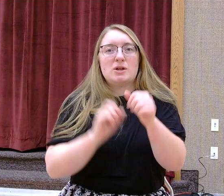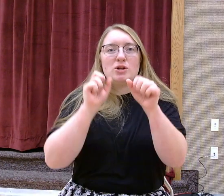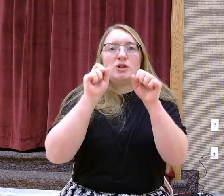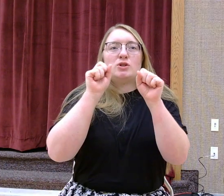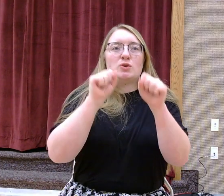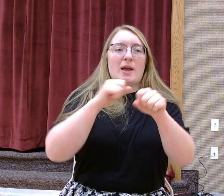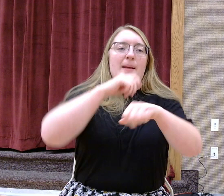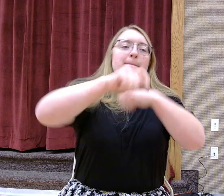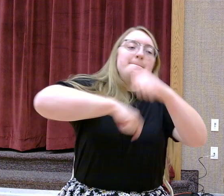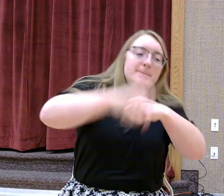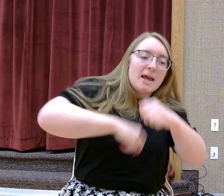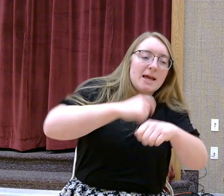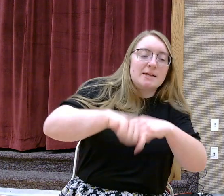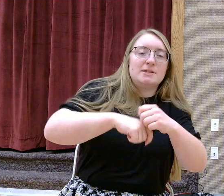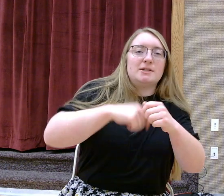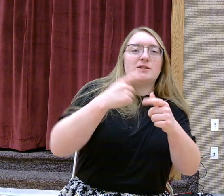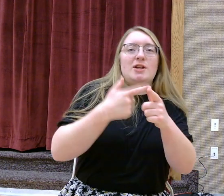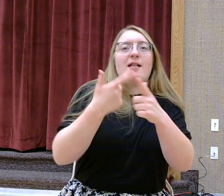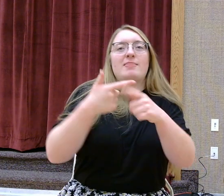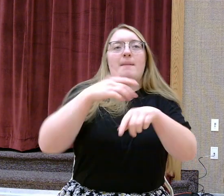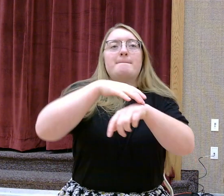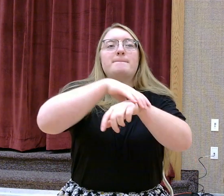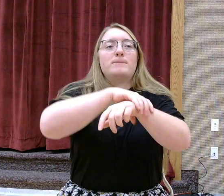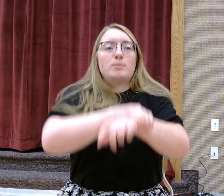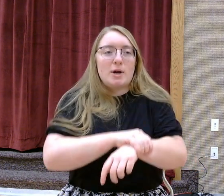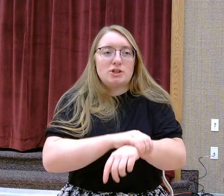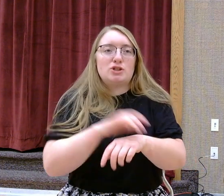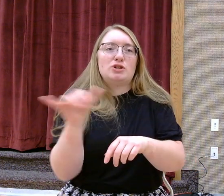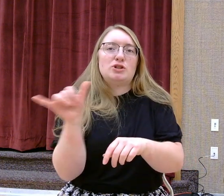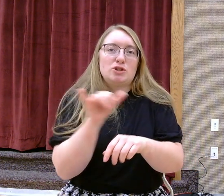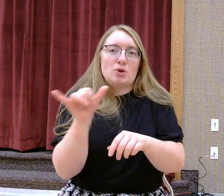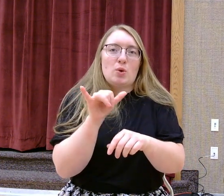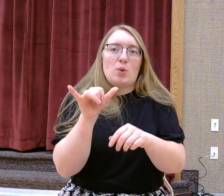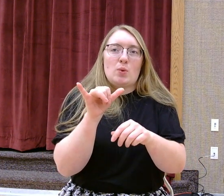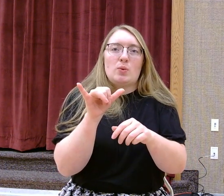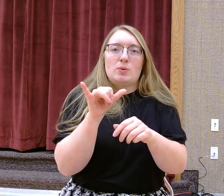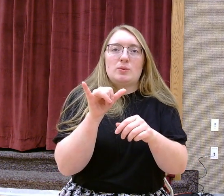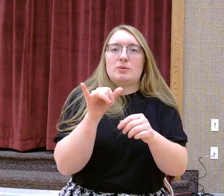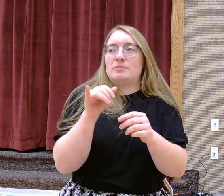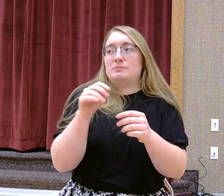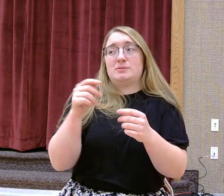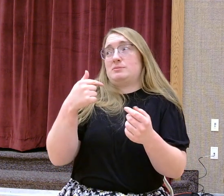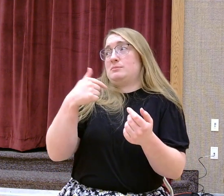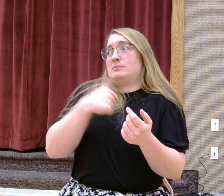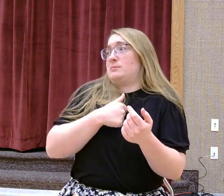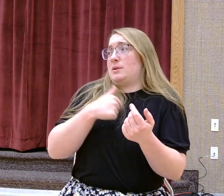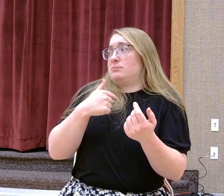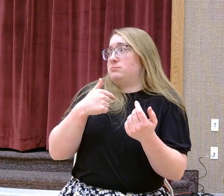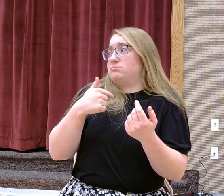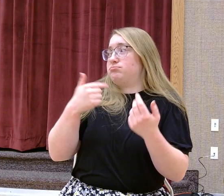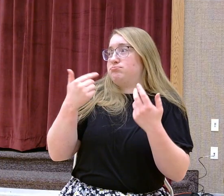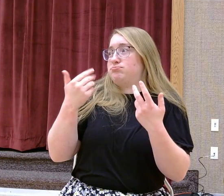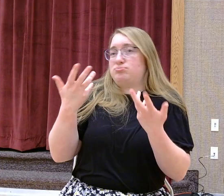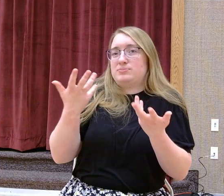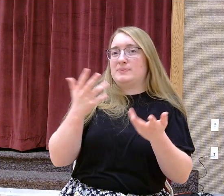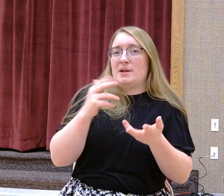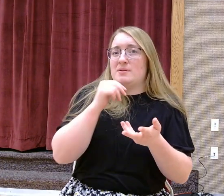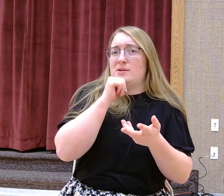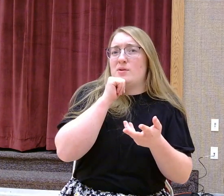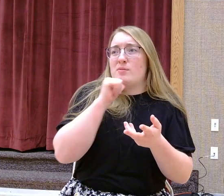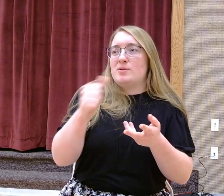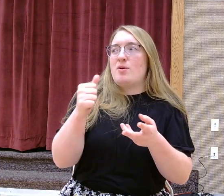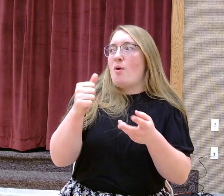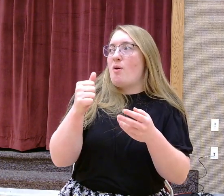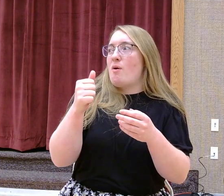Gotcha. Yeah, that thing. That's All right, I'm an ER guy. We don't use that. I mean, yeah, they're not available. They really